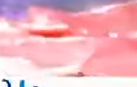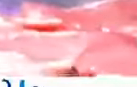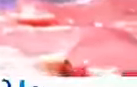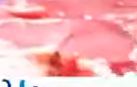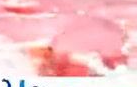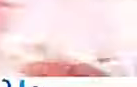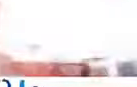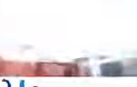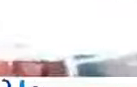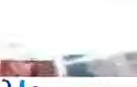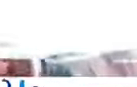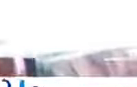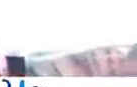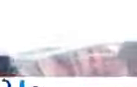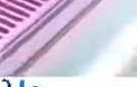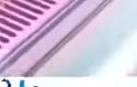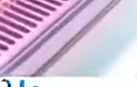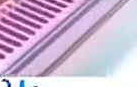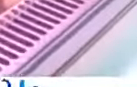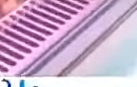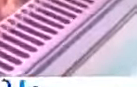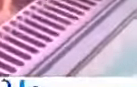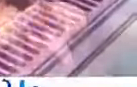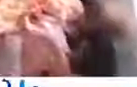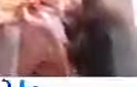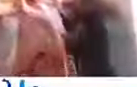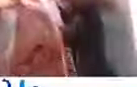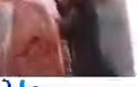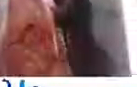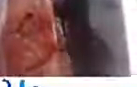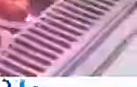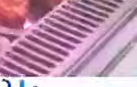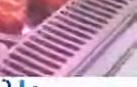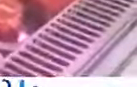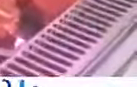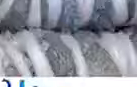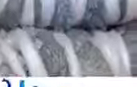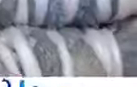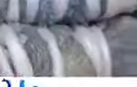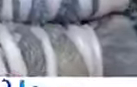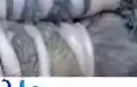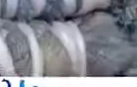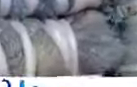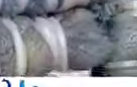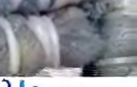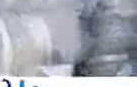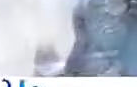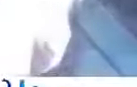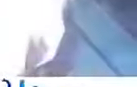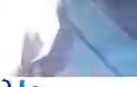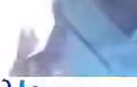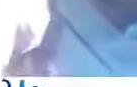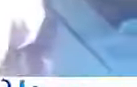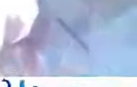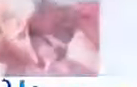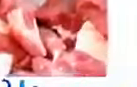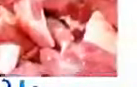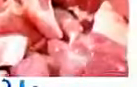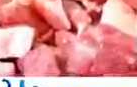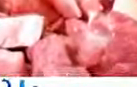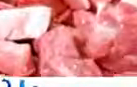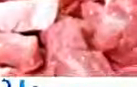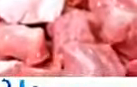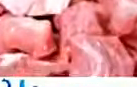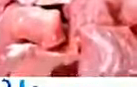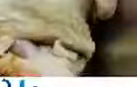entrecote, lamb chops, liver, shawarma meat, yamunicha, amal nañ len cow food, amal len lahas, amal len nak li di filé. Bakkar